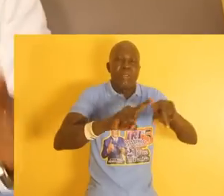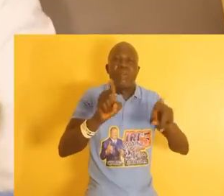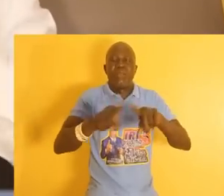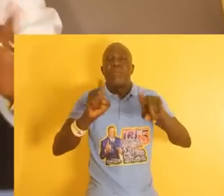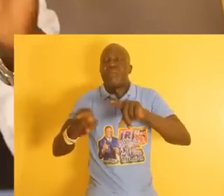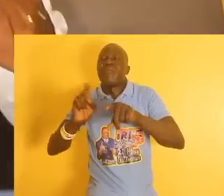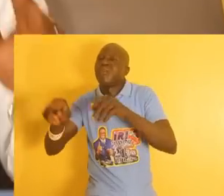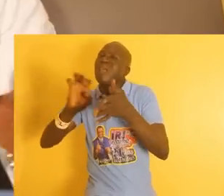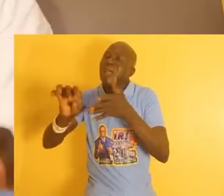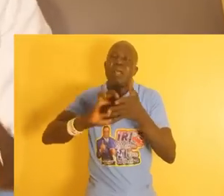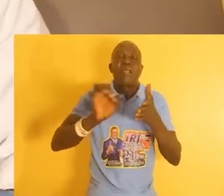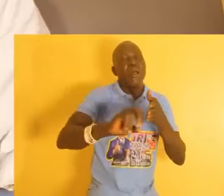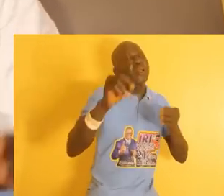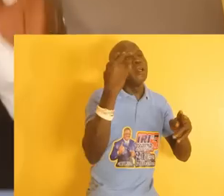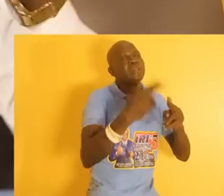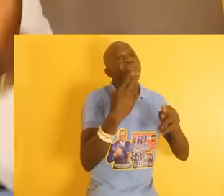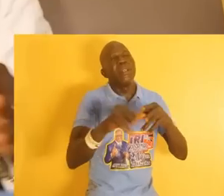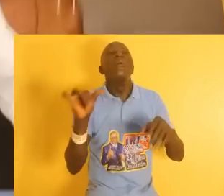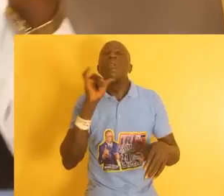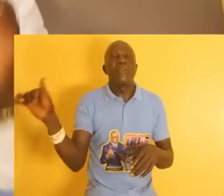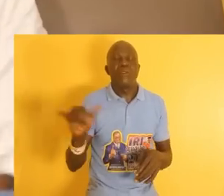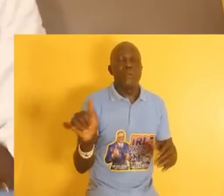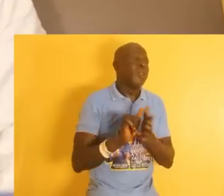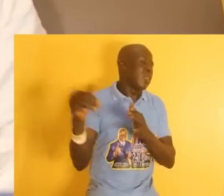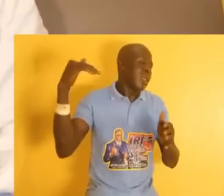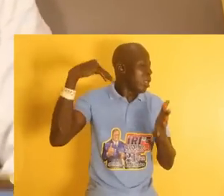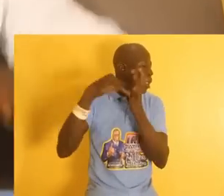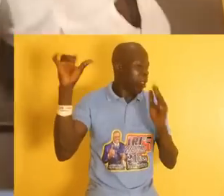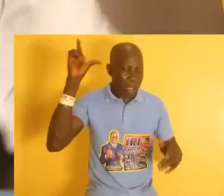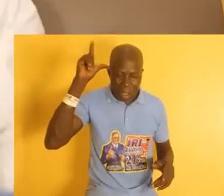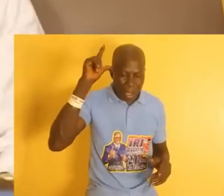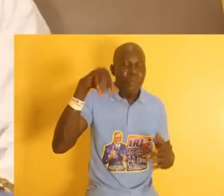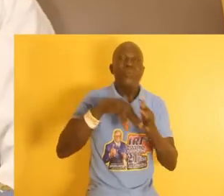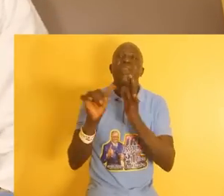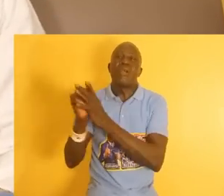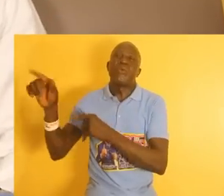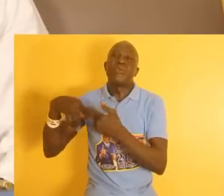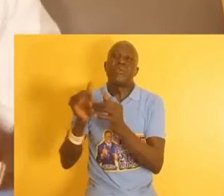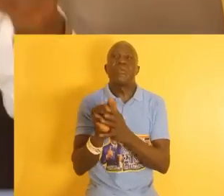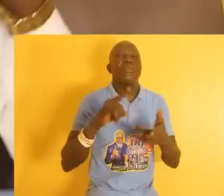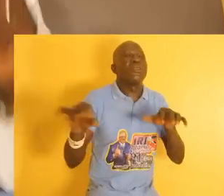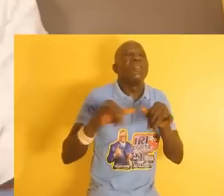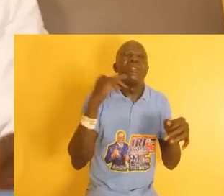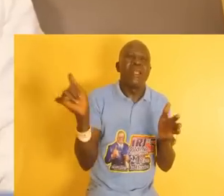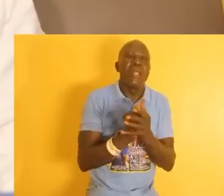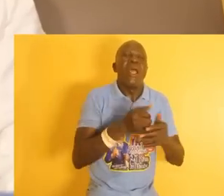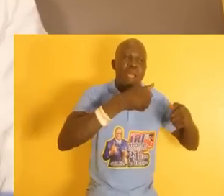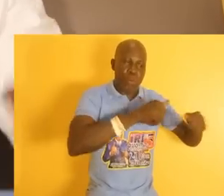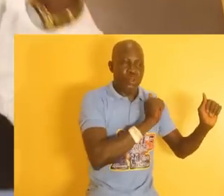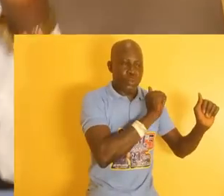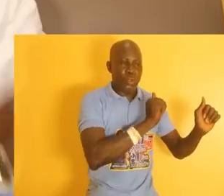of accounts. In your, you say Babasebioba. That's all you should have a bad idea. Put your out of CCB.